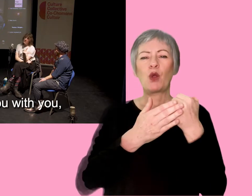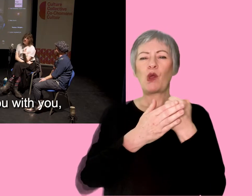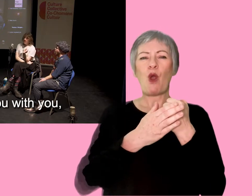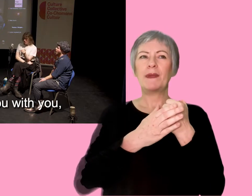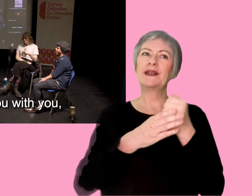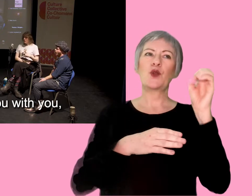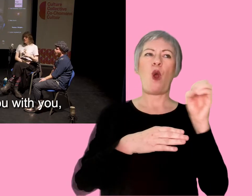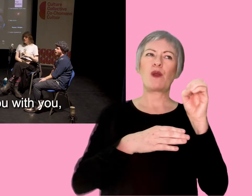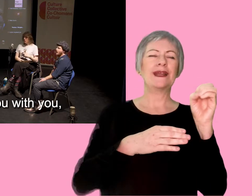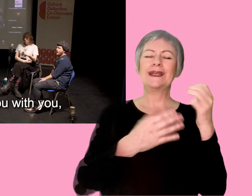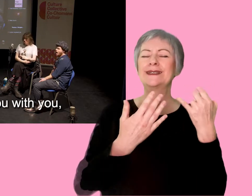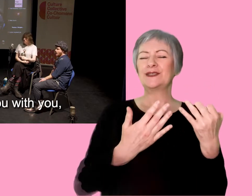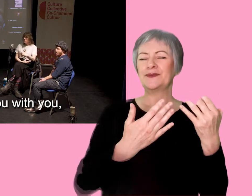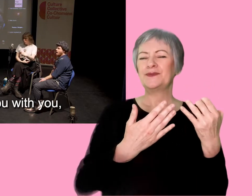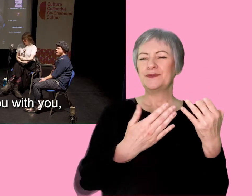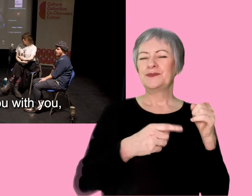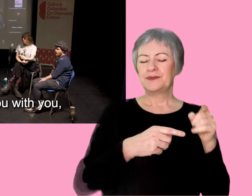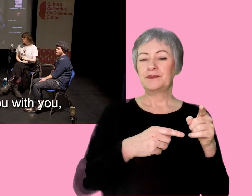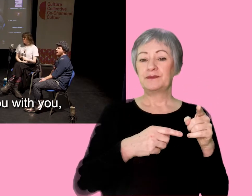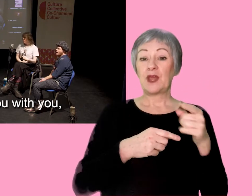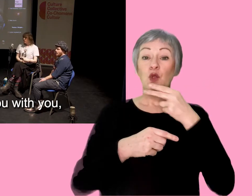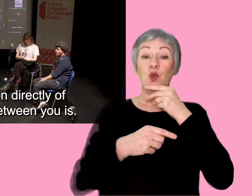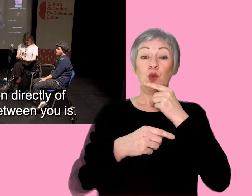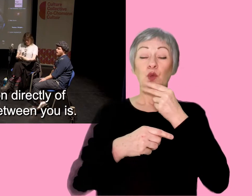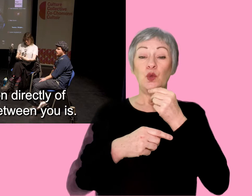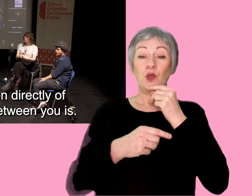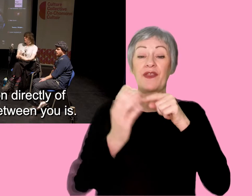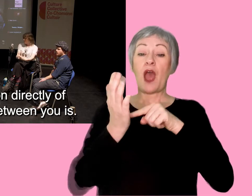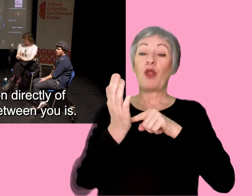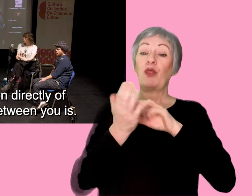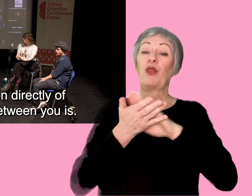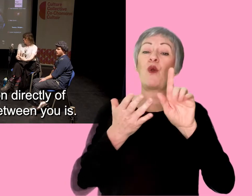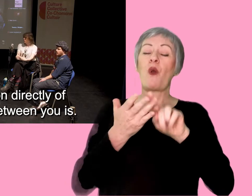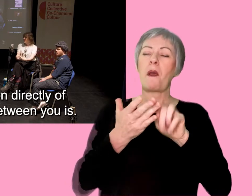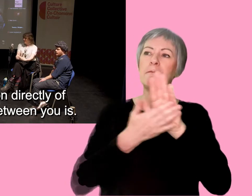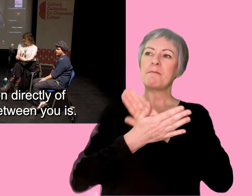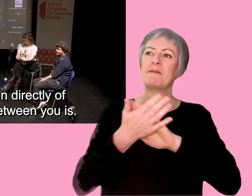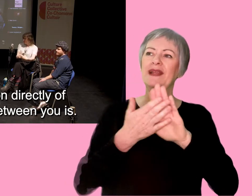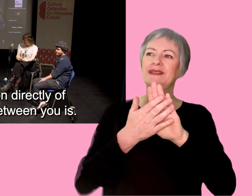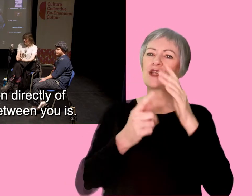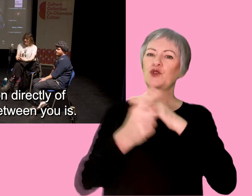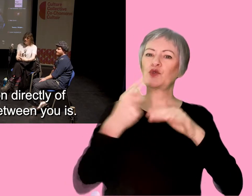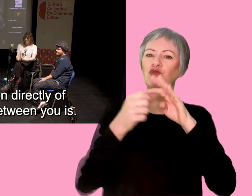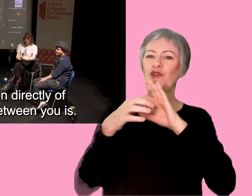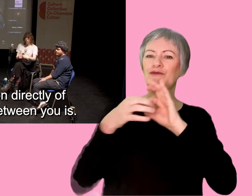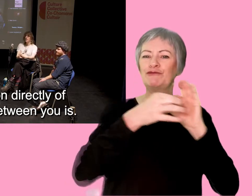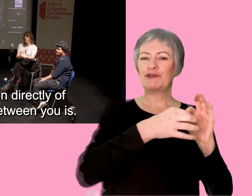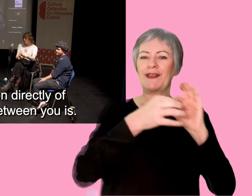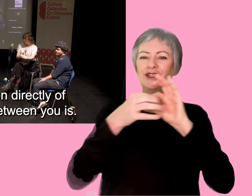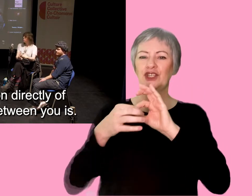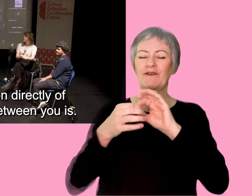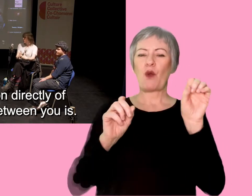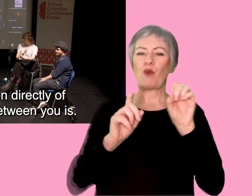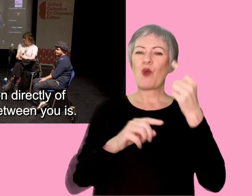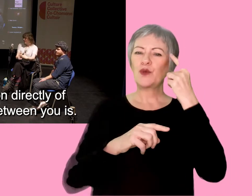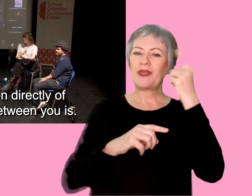but if somebody uses thou with you, that marks a social relation directly of what you think